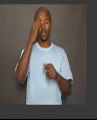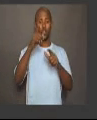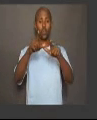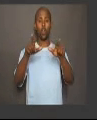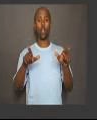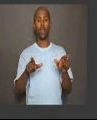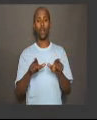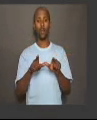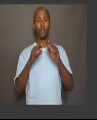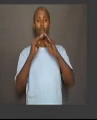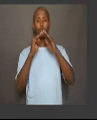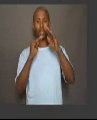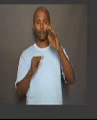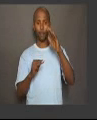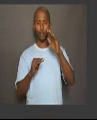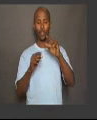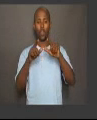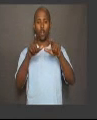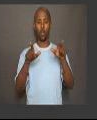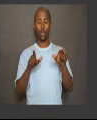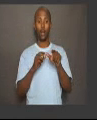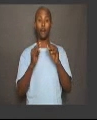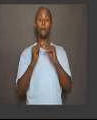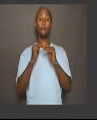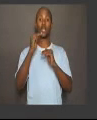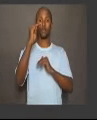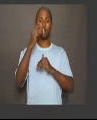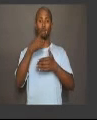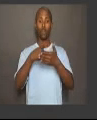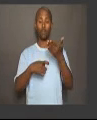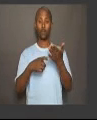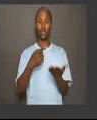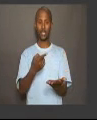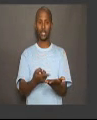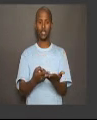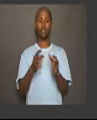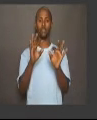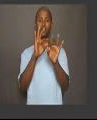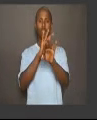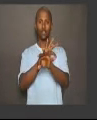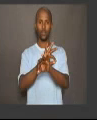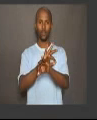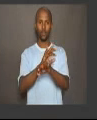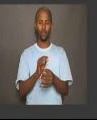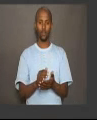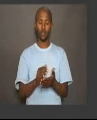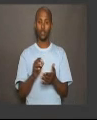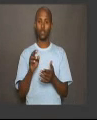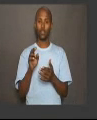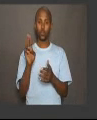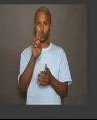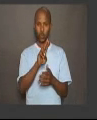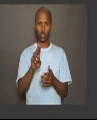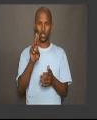local minimum and maximum values of this function. Here's a